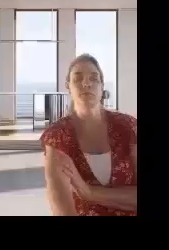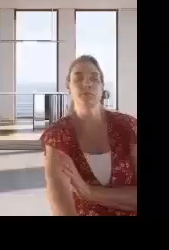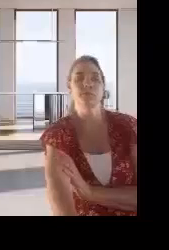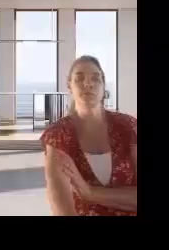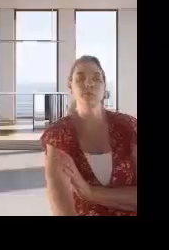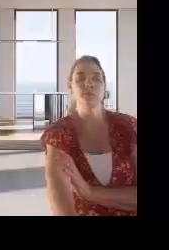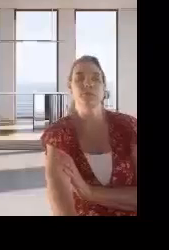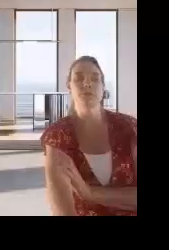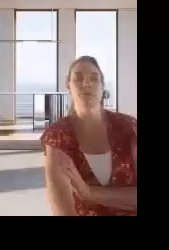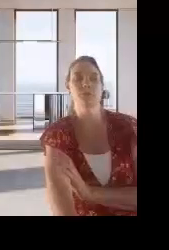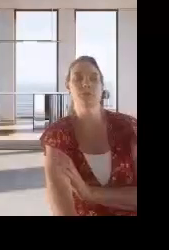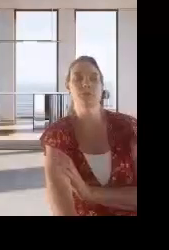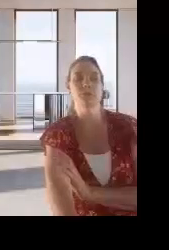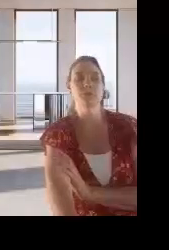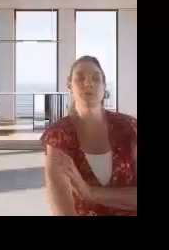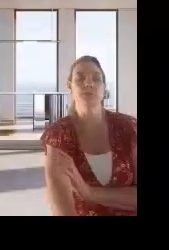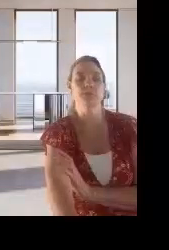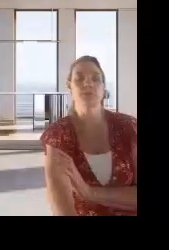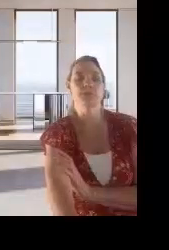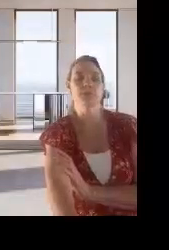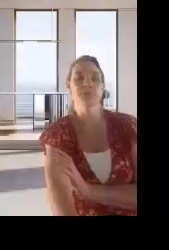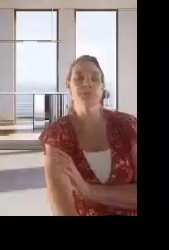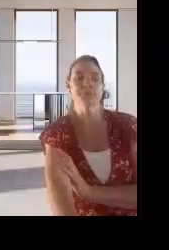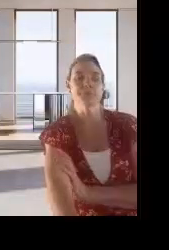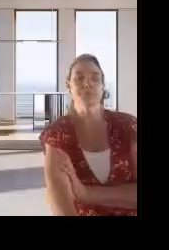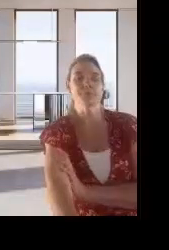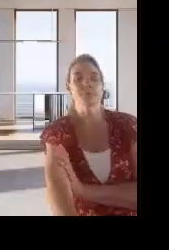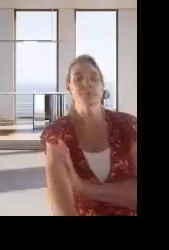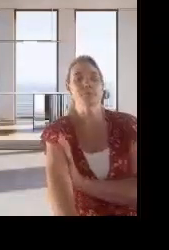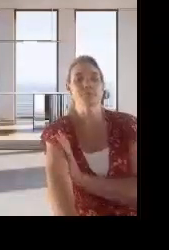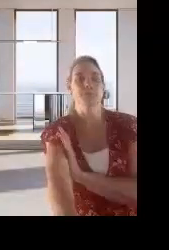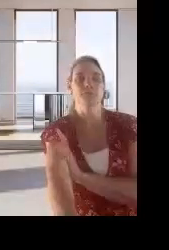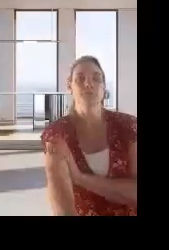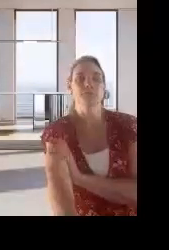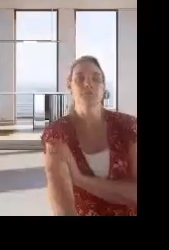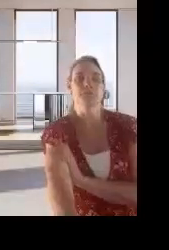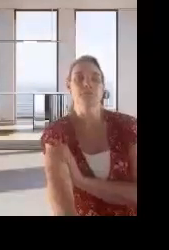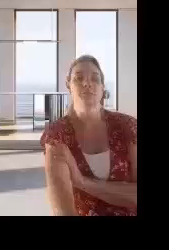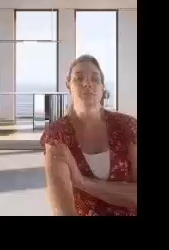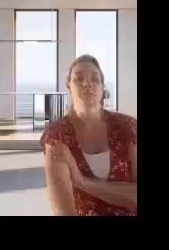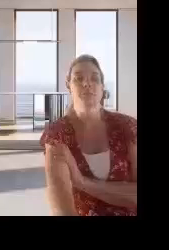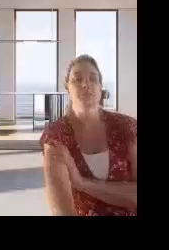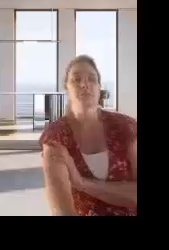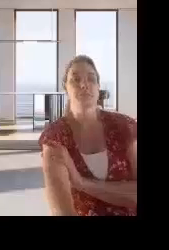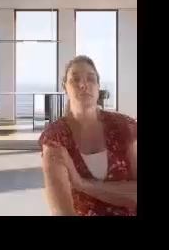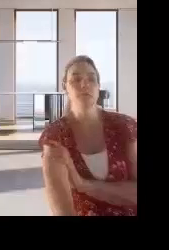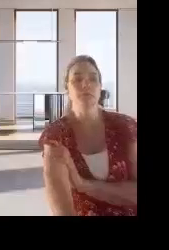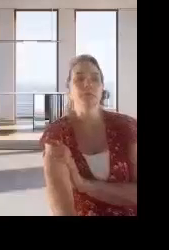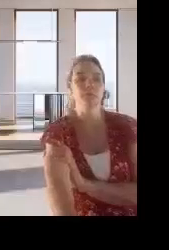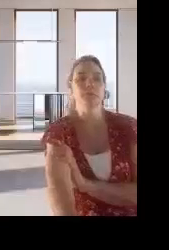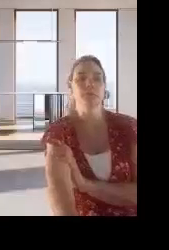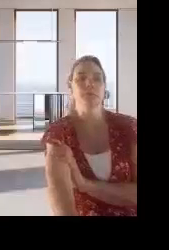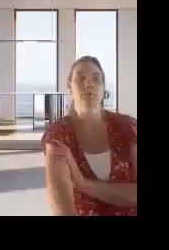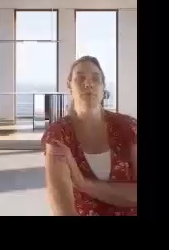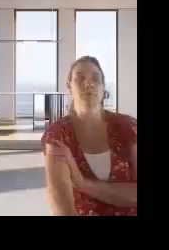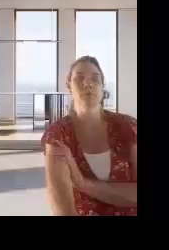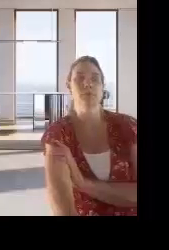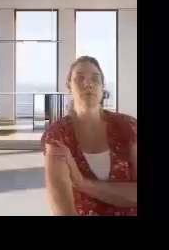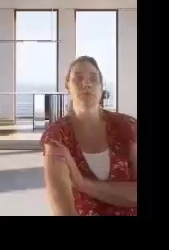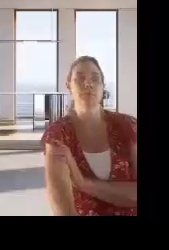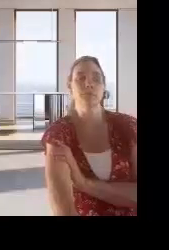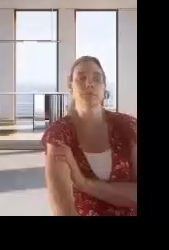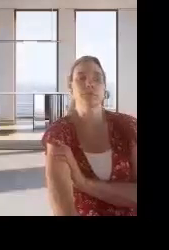we are specifically doing with our student success teachers, with our guidance counselors, and so forth, are designed to